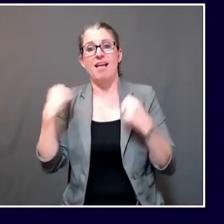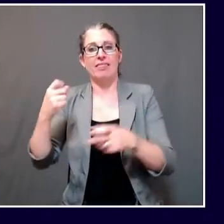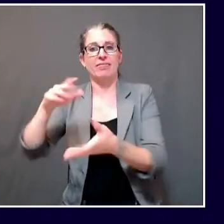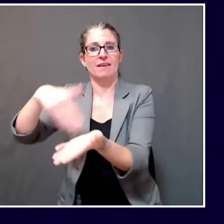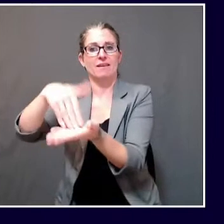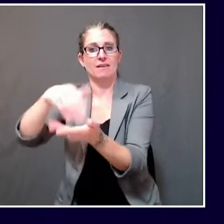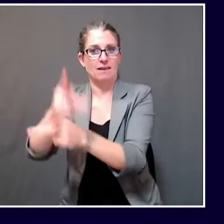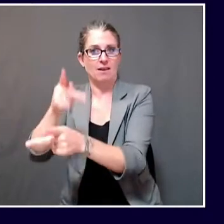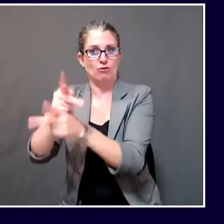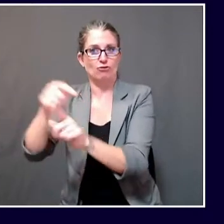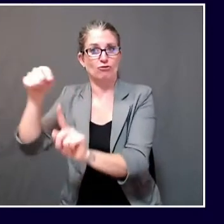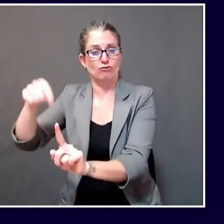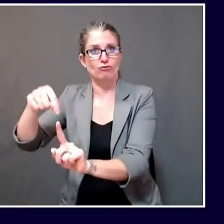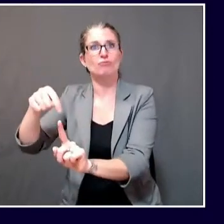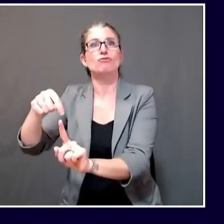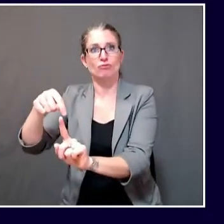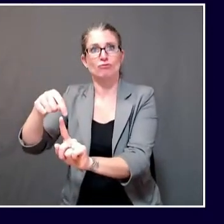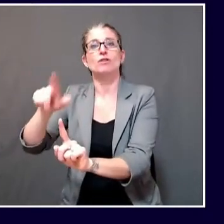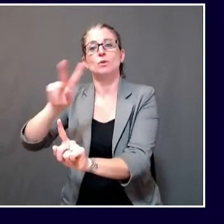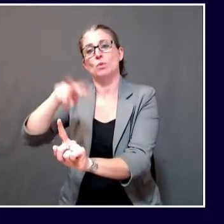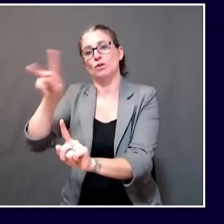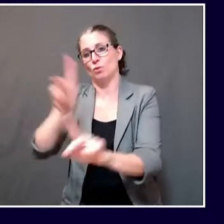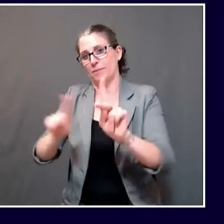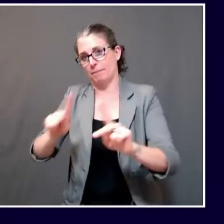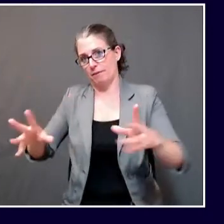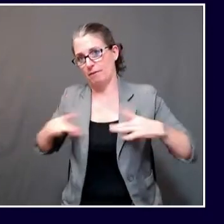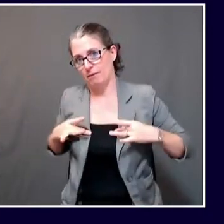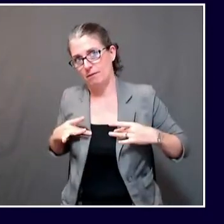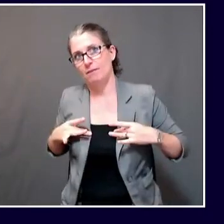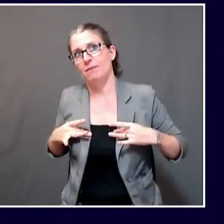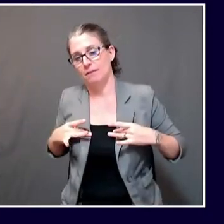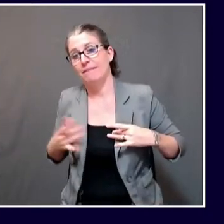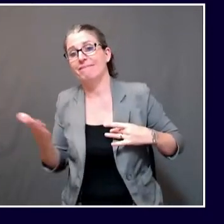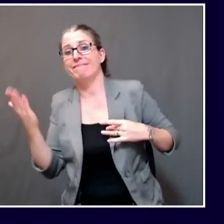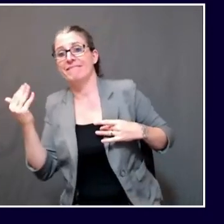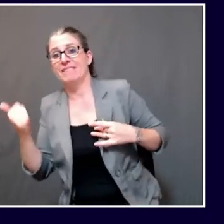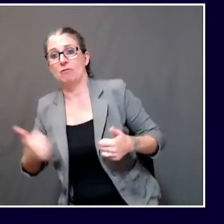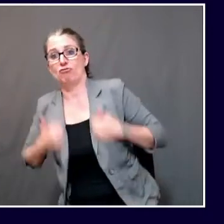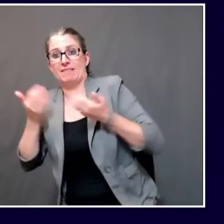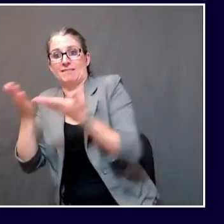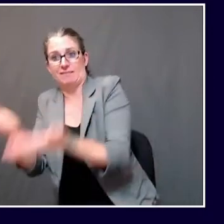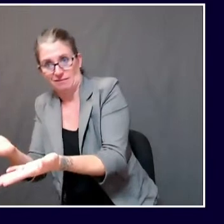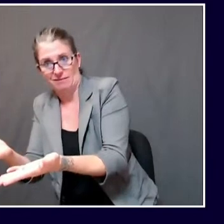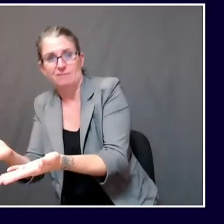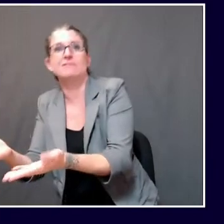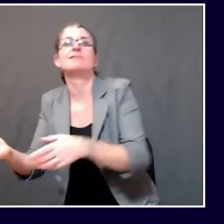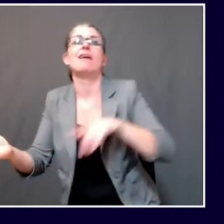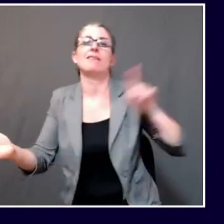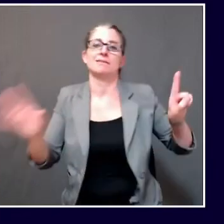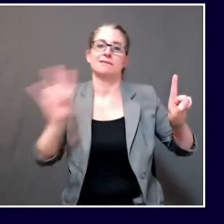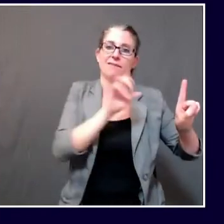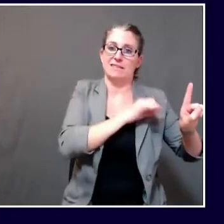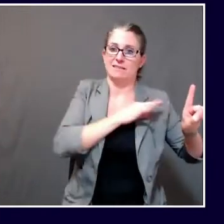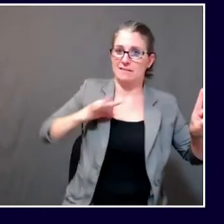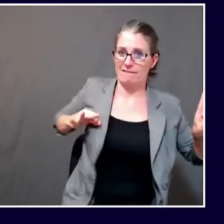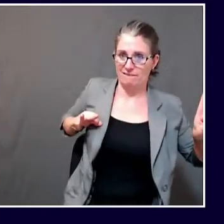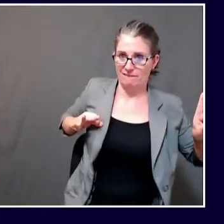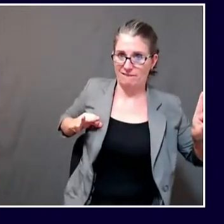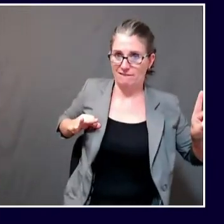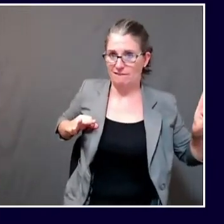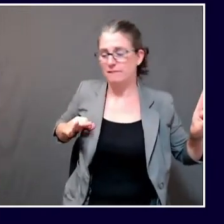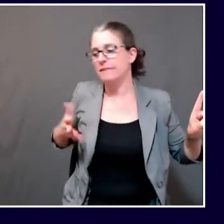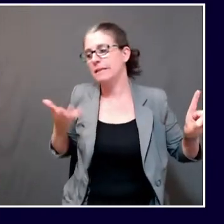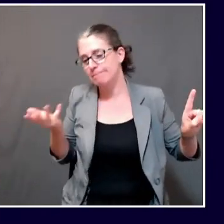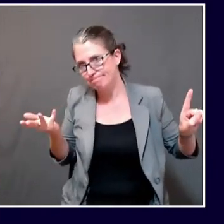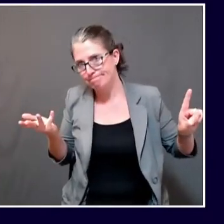of 22 cases of COVID-19, 15 of which are among residents, 7 of which are among